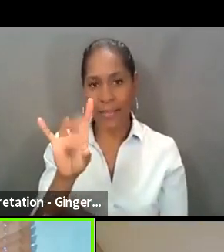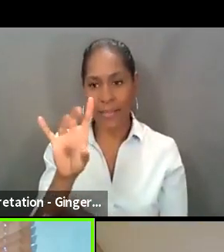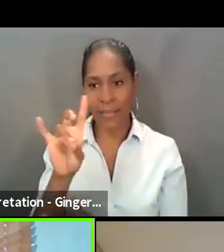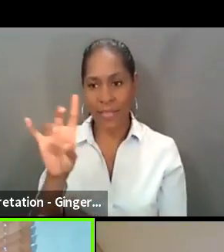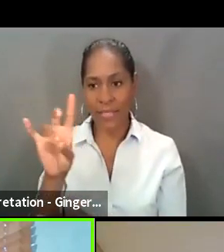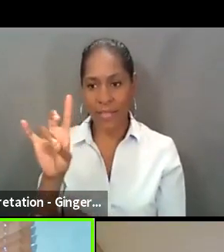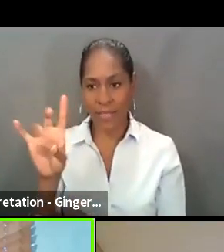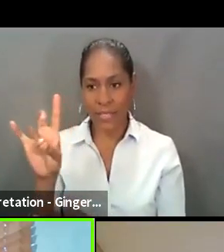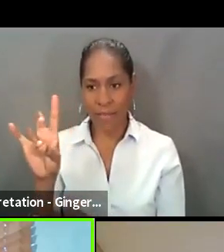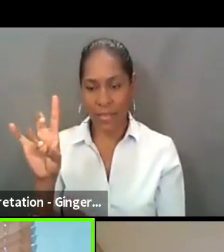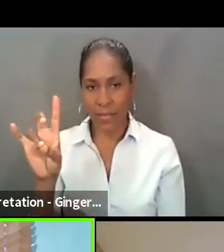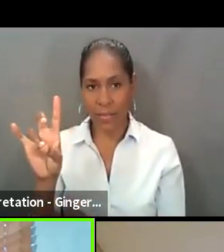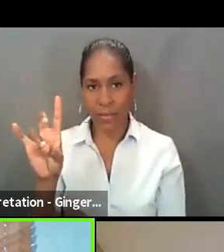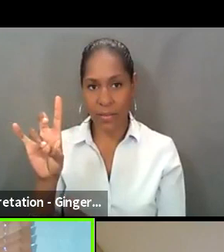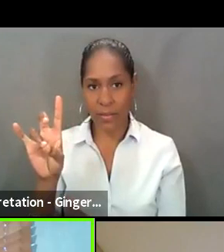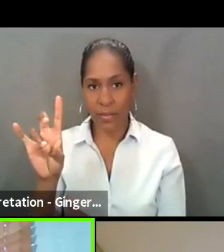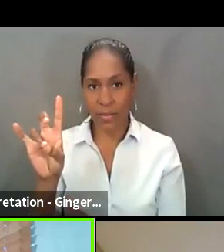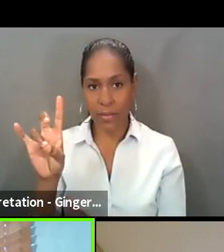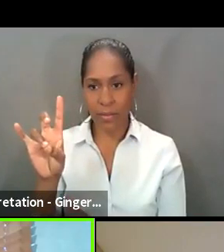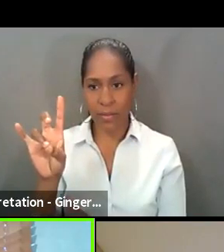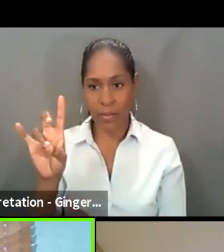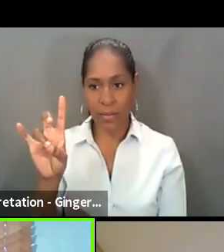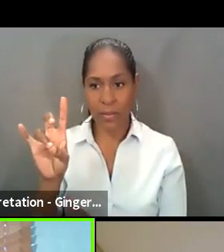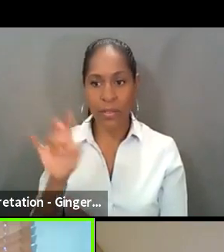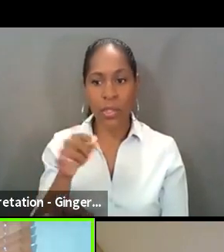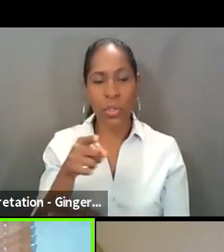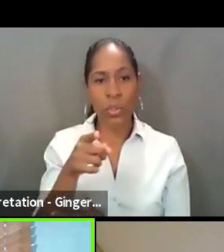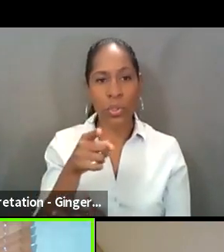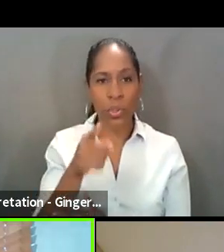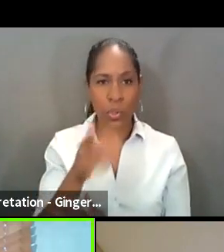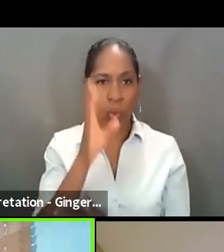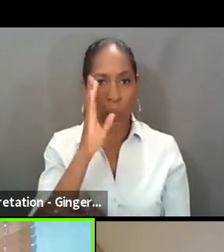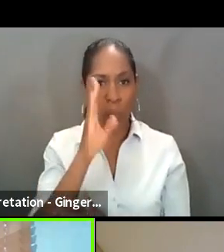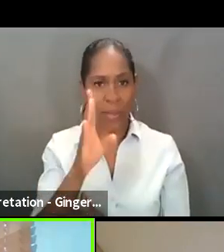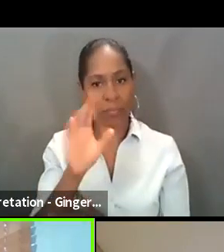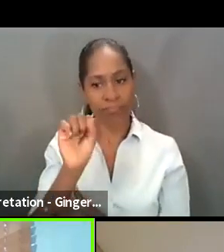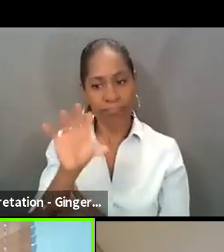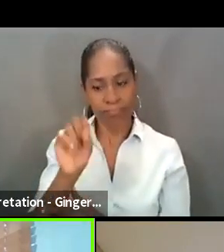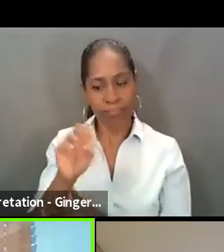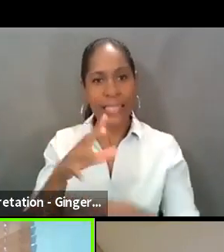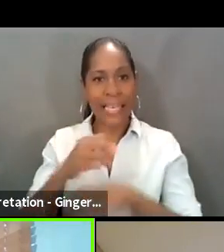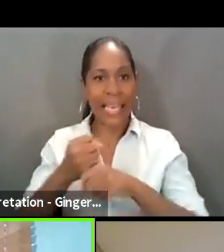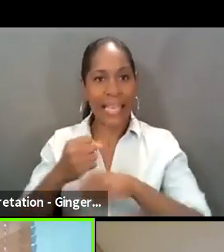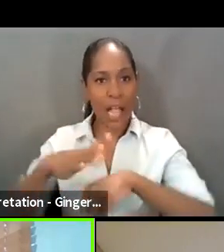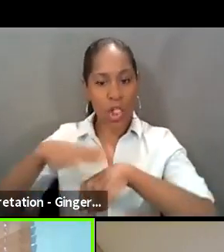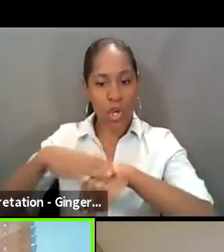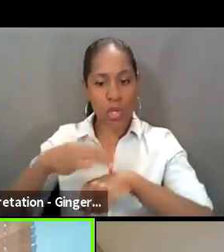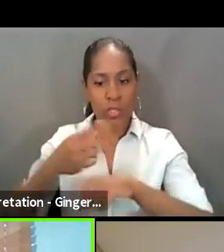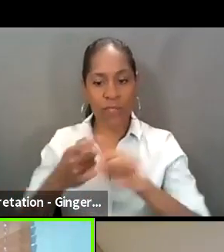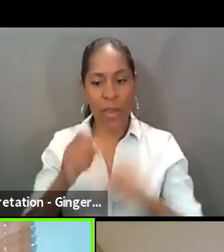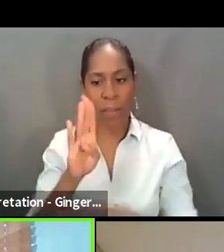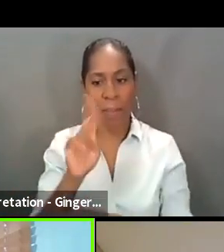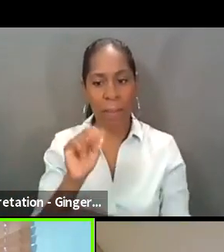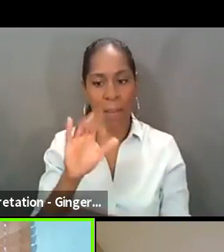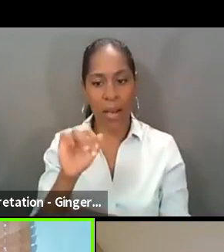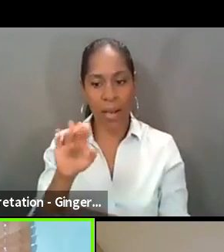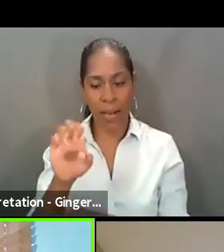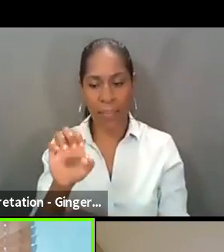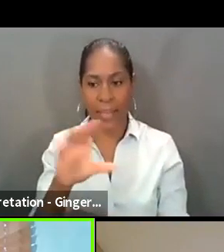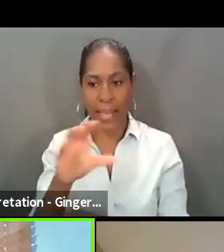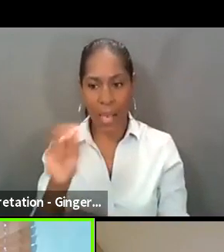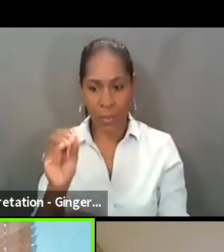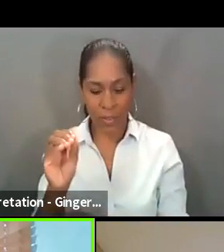888-777, you sign up for alerts for Buncombe County. And as soon as Buncombe County opens another